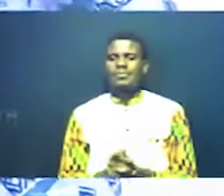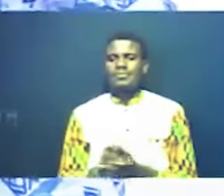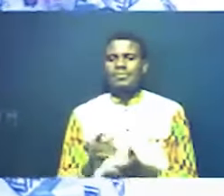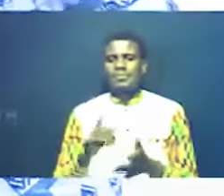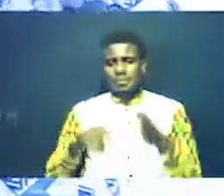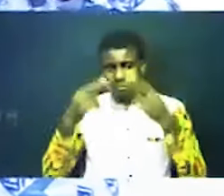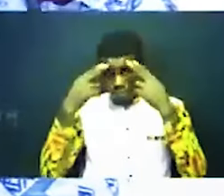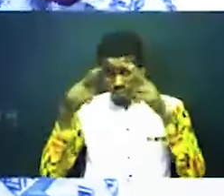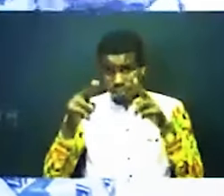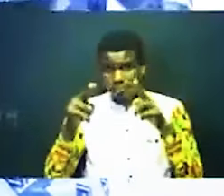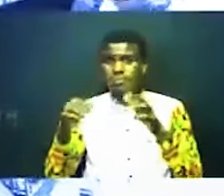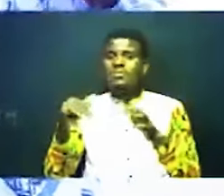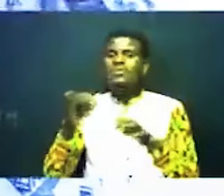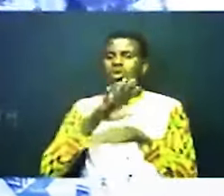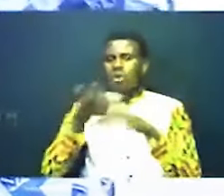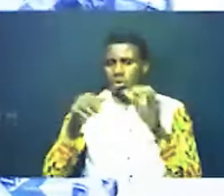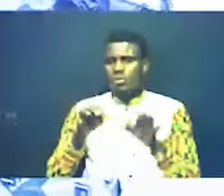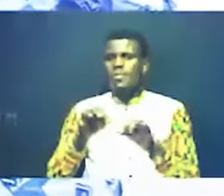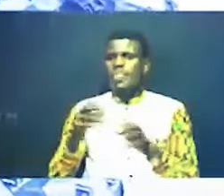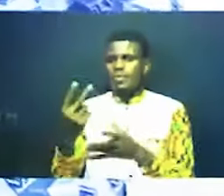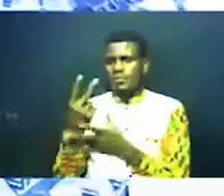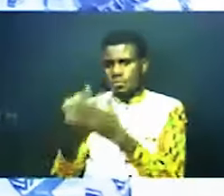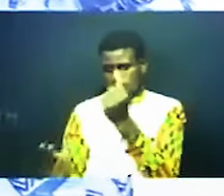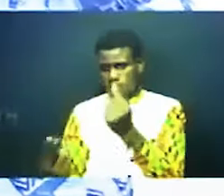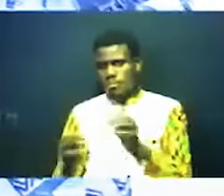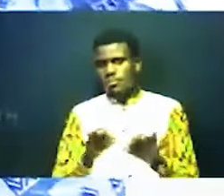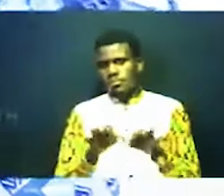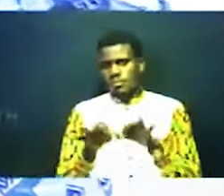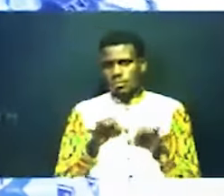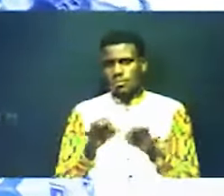this one reached